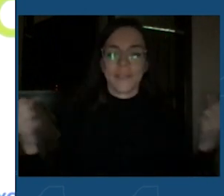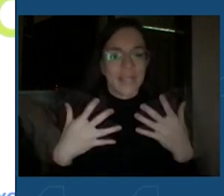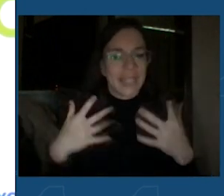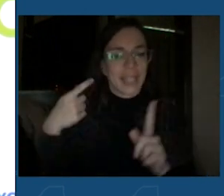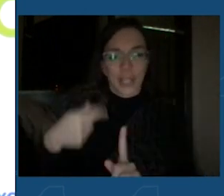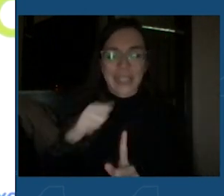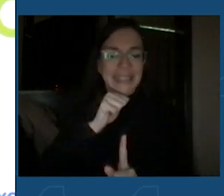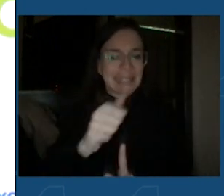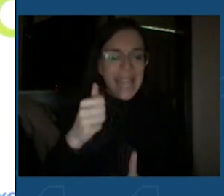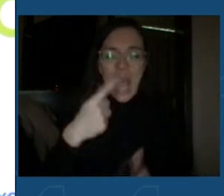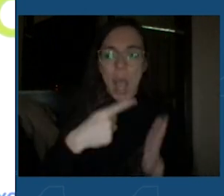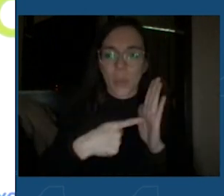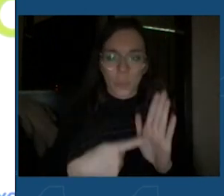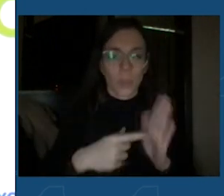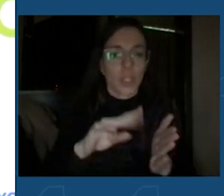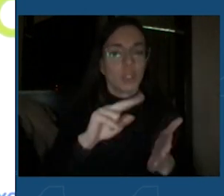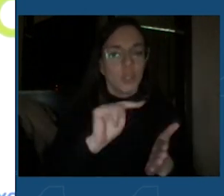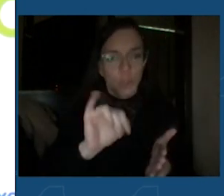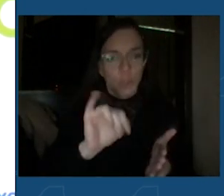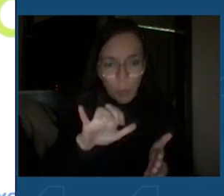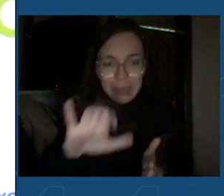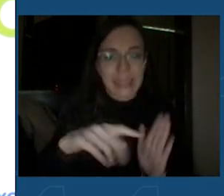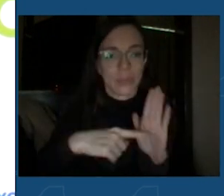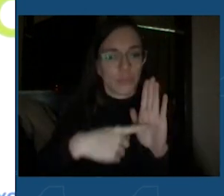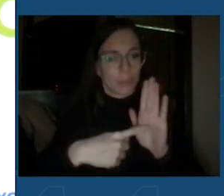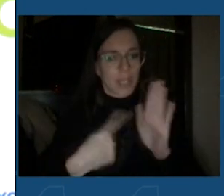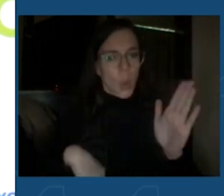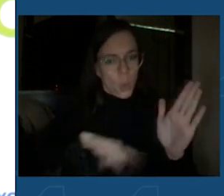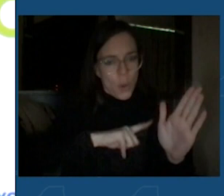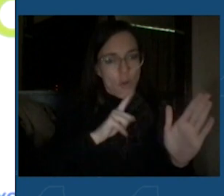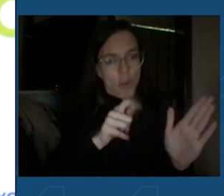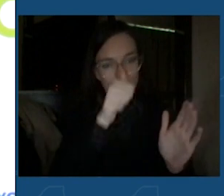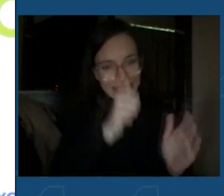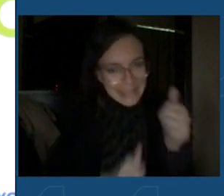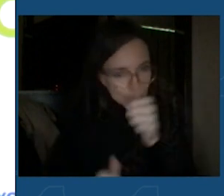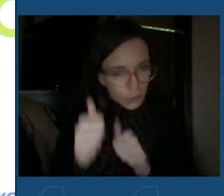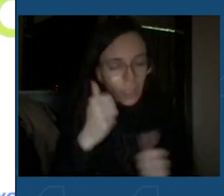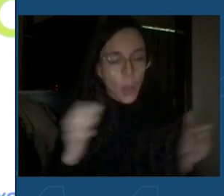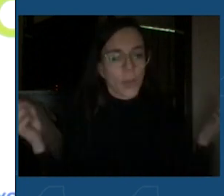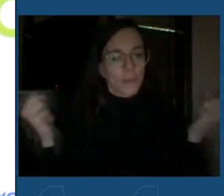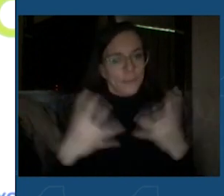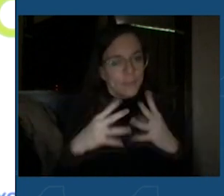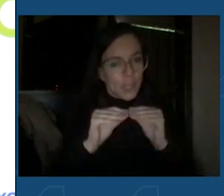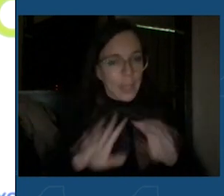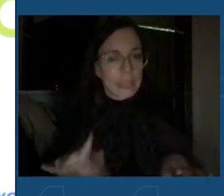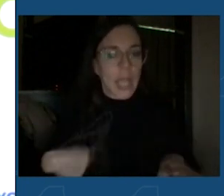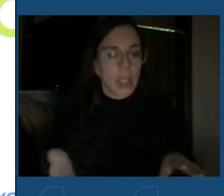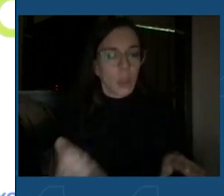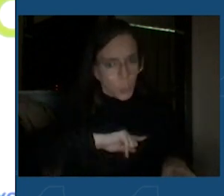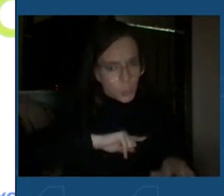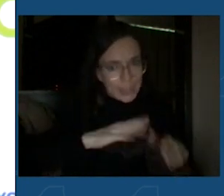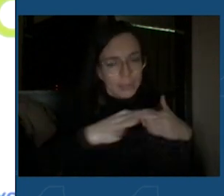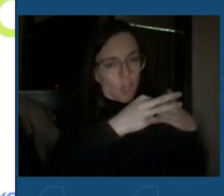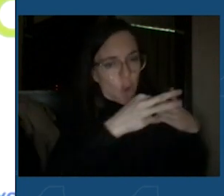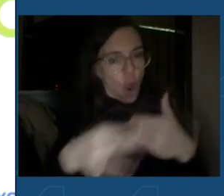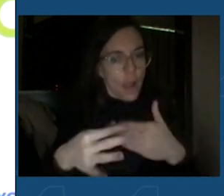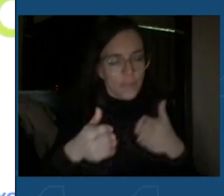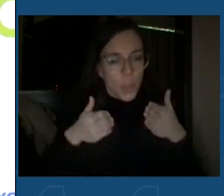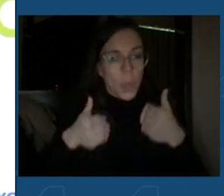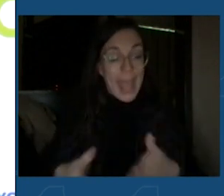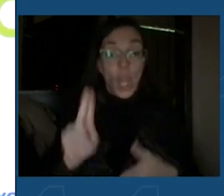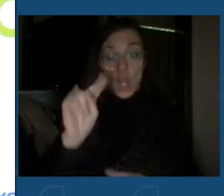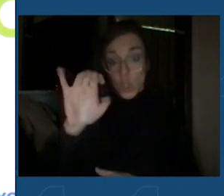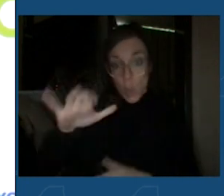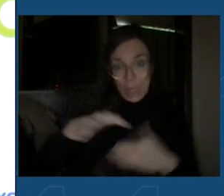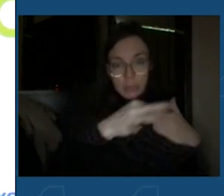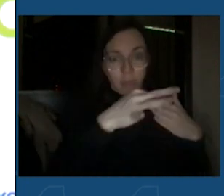City represents. We're resilient, we're fearless, and we call the way. The way goes New York City, goes